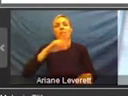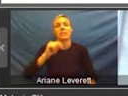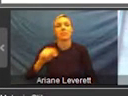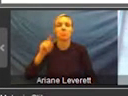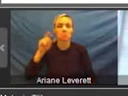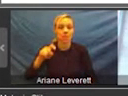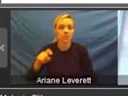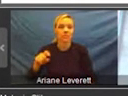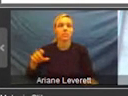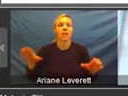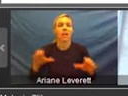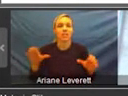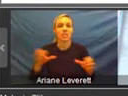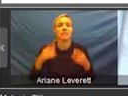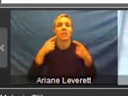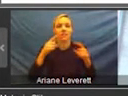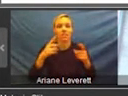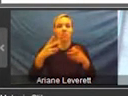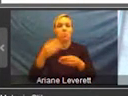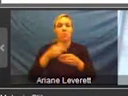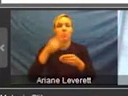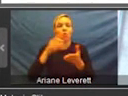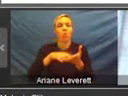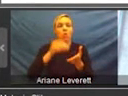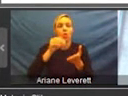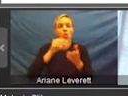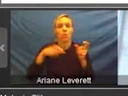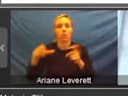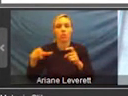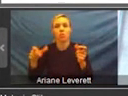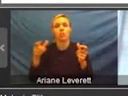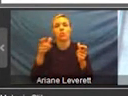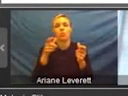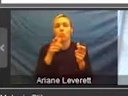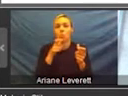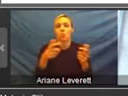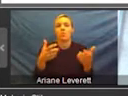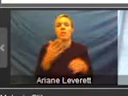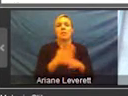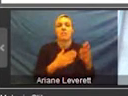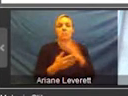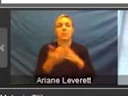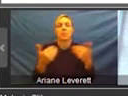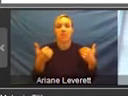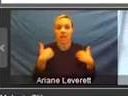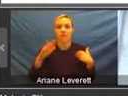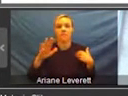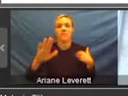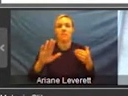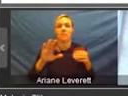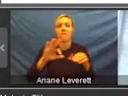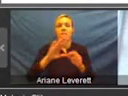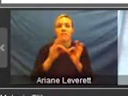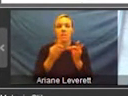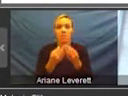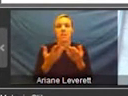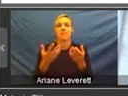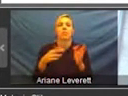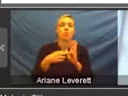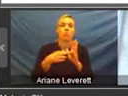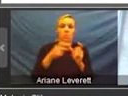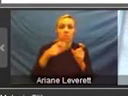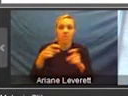with disabilities, their families, representatives or advocates in the development, implementation, monitoring and evaluation